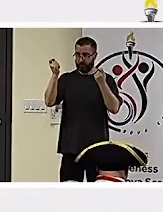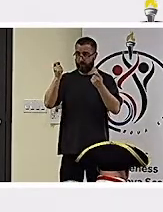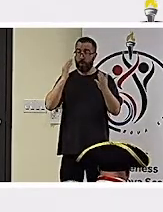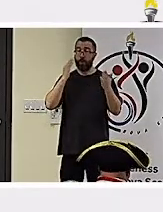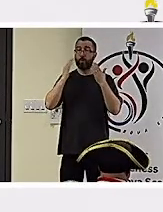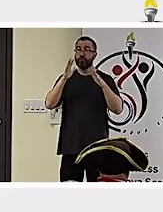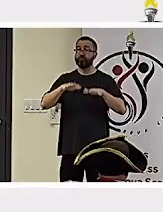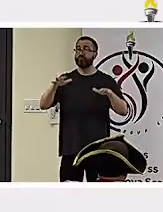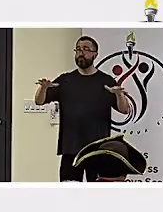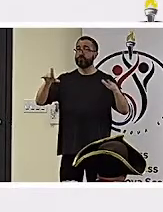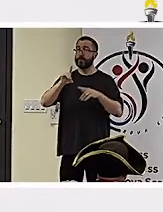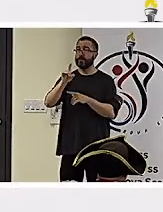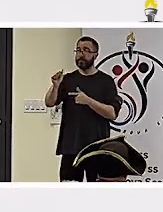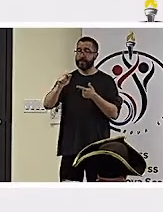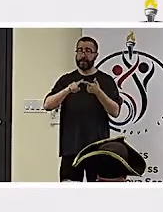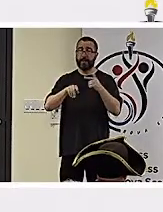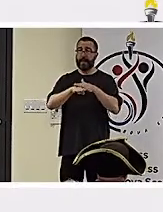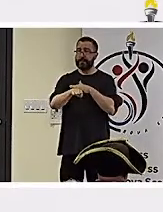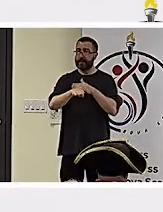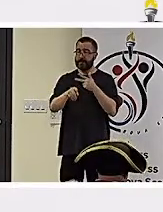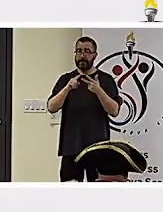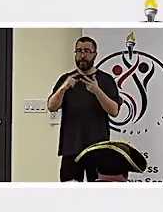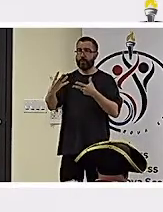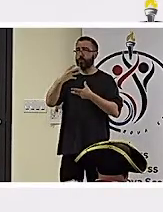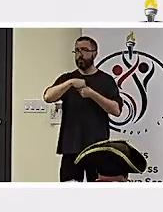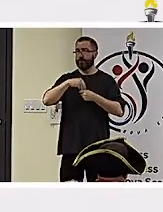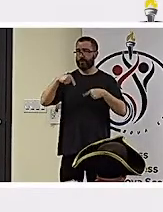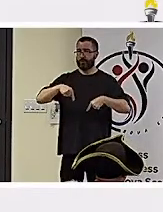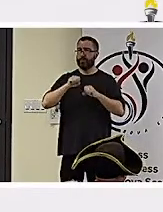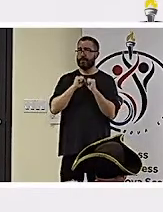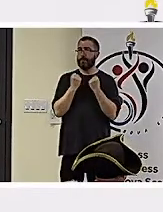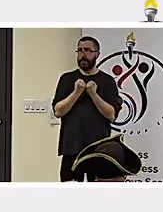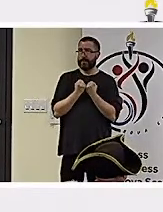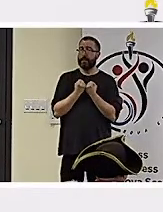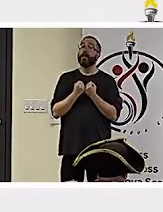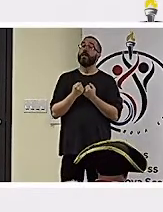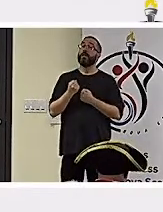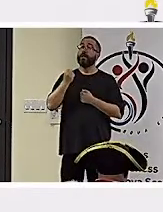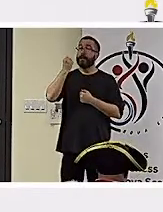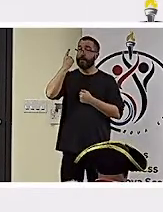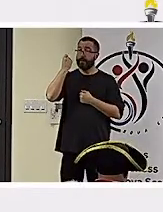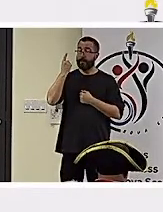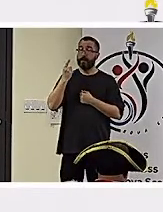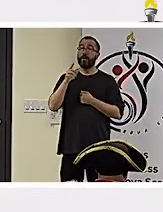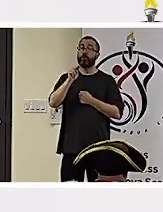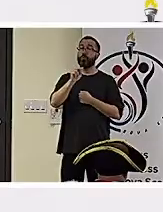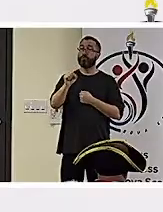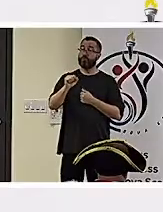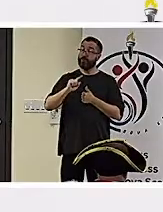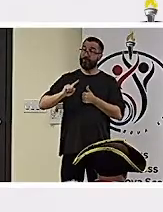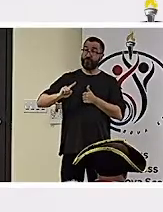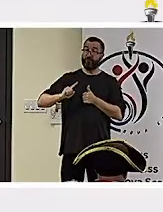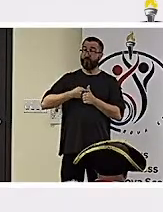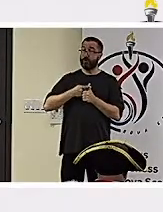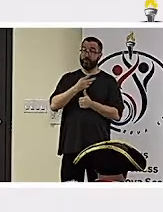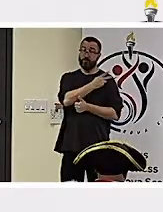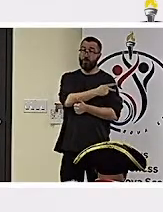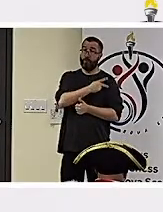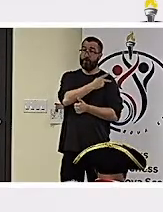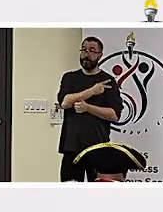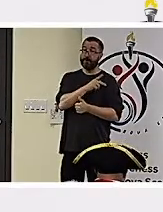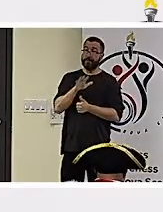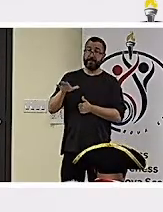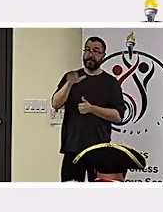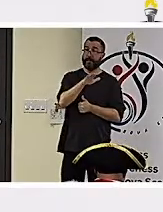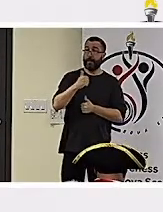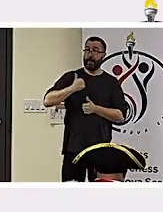disability, access, and inclusion in our society. And whereas Nova Scotia was the first province in Canada